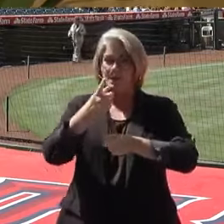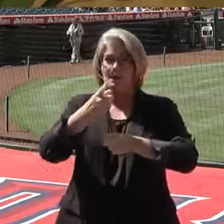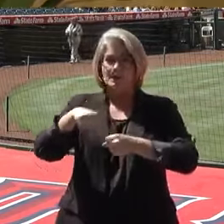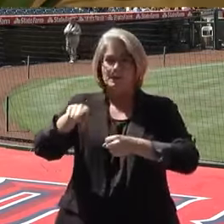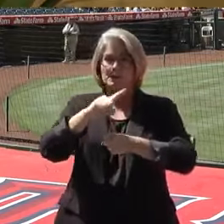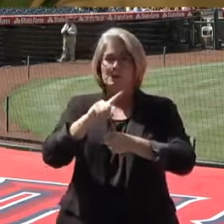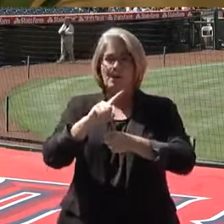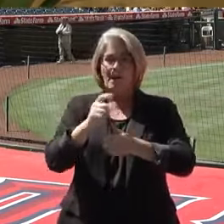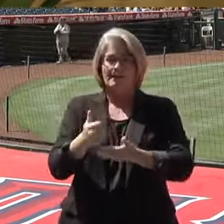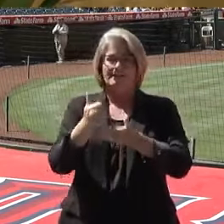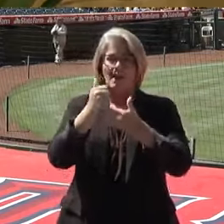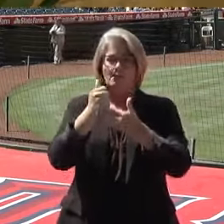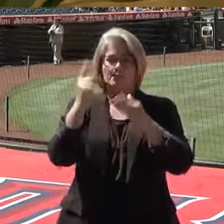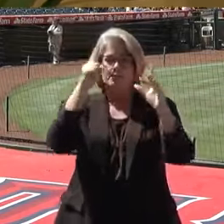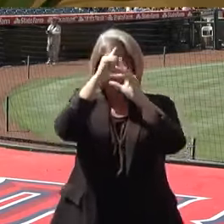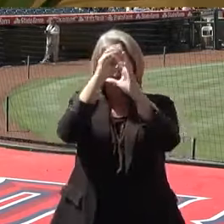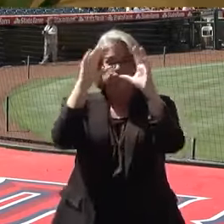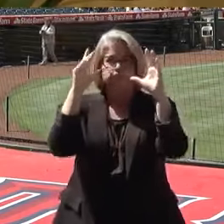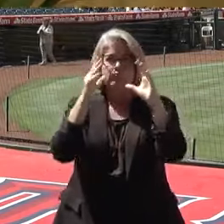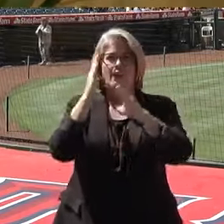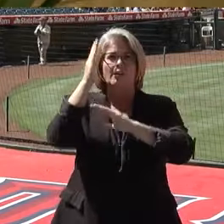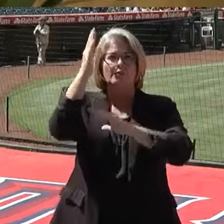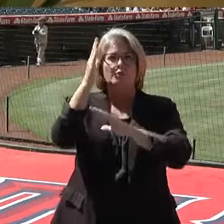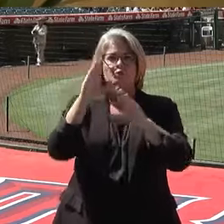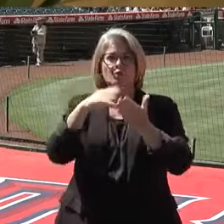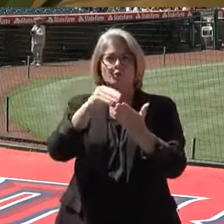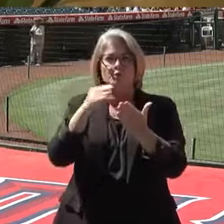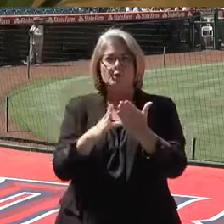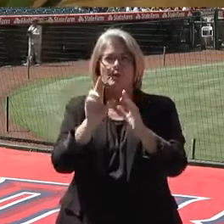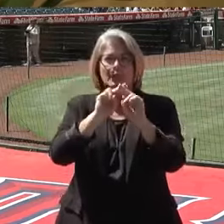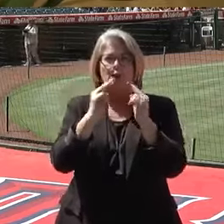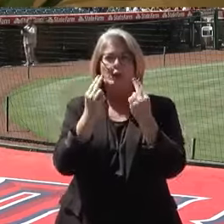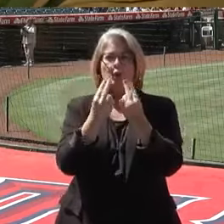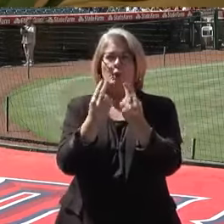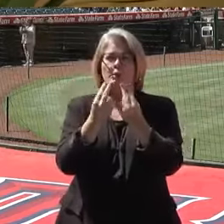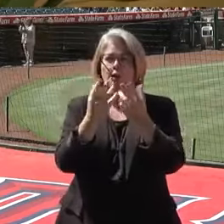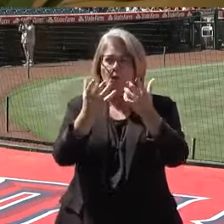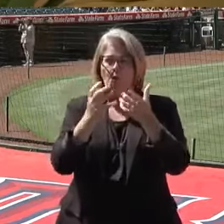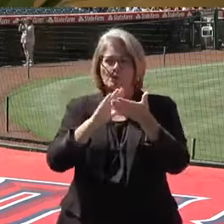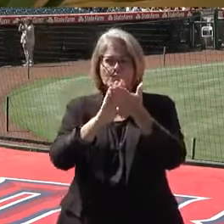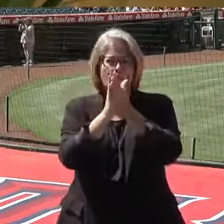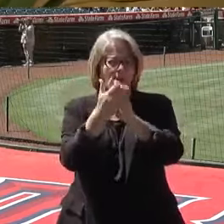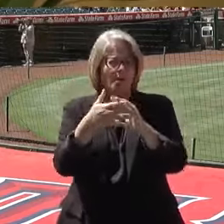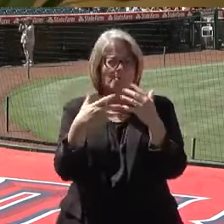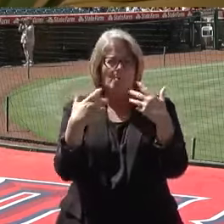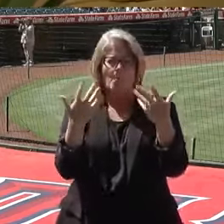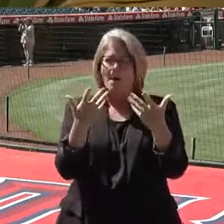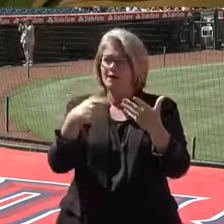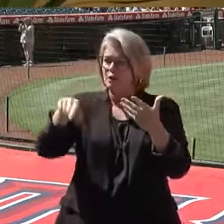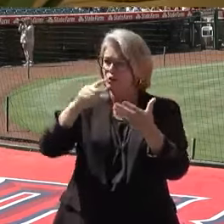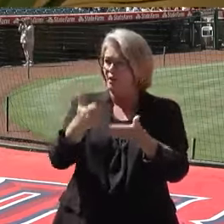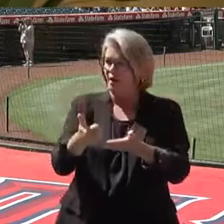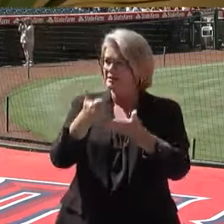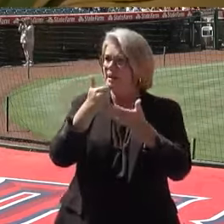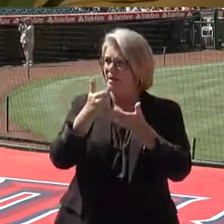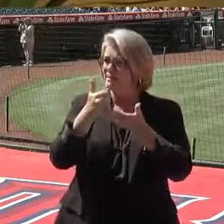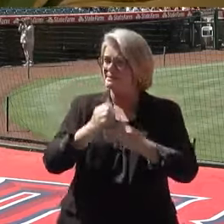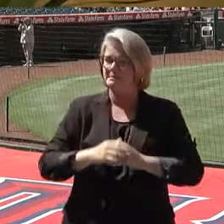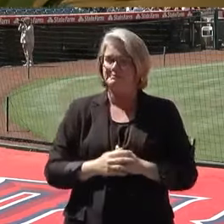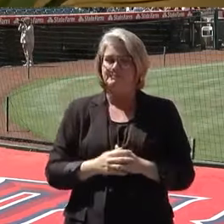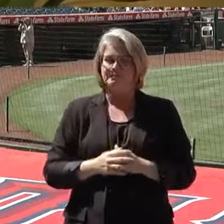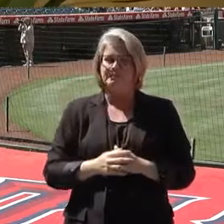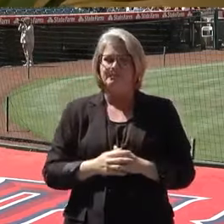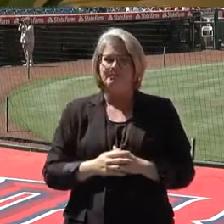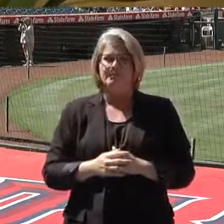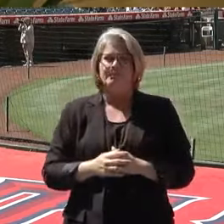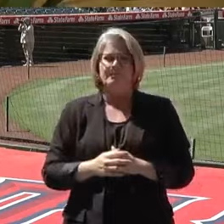student union, helping support students for generations to come. But those aren't the only accomplishments we have made. As graduates from the